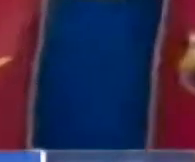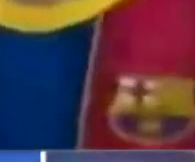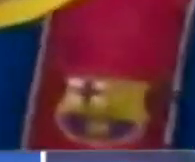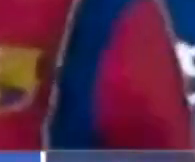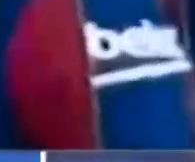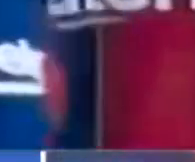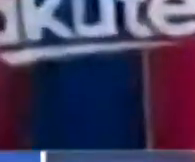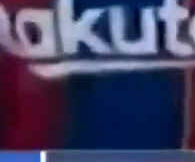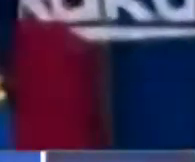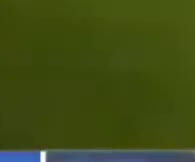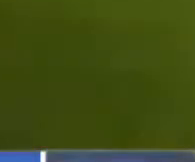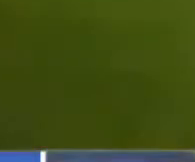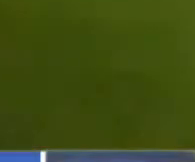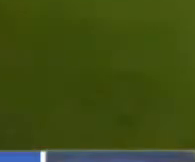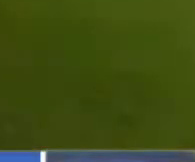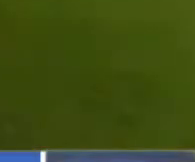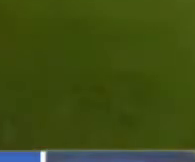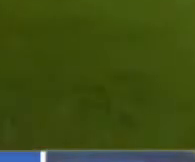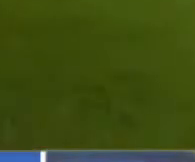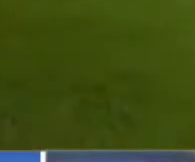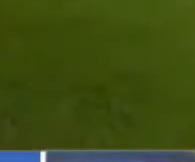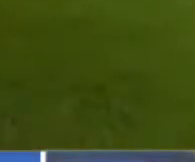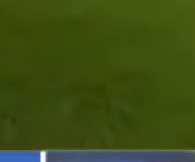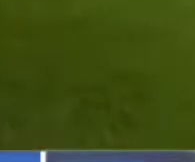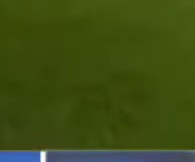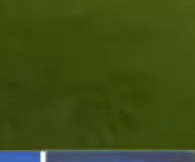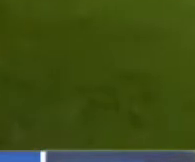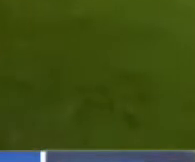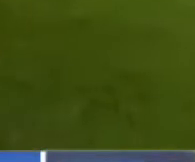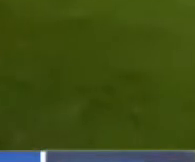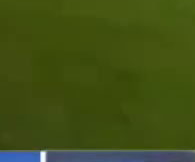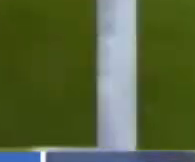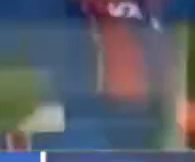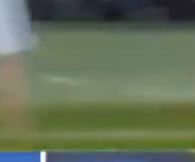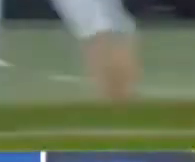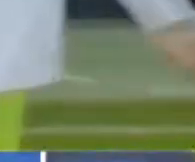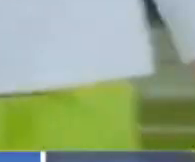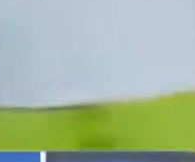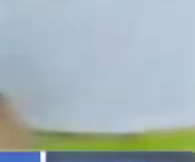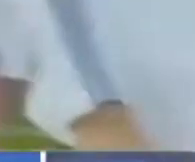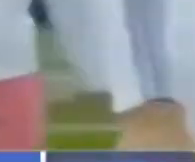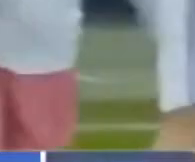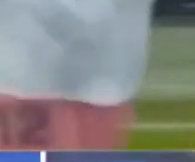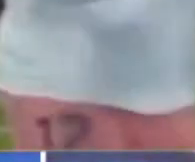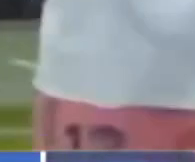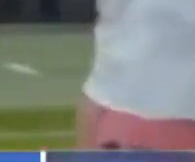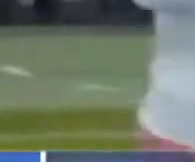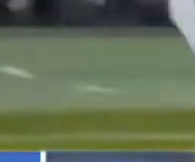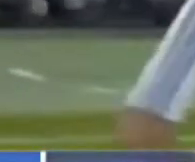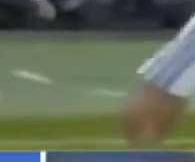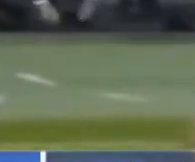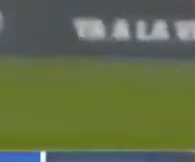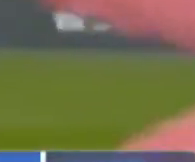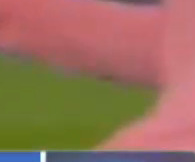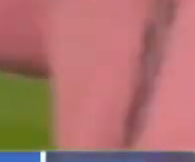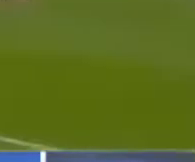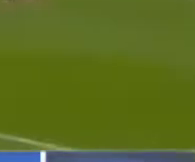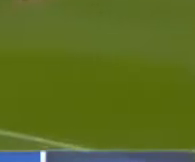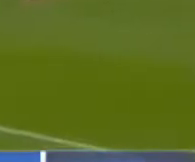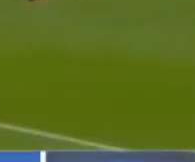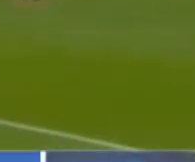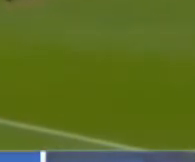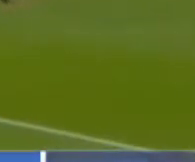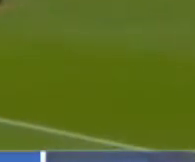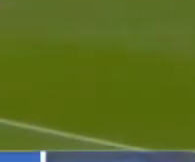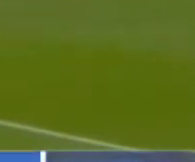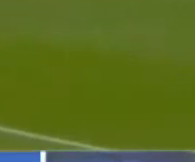Bish, bash, bosh! What a finish from Leo Messi. That's almost... Good game we have in prospect. Always seems to be exciting. They will be in the